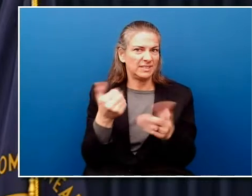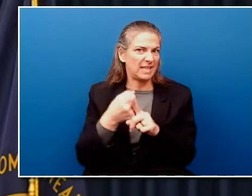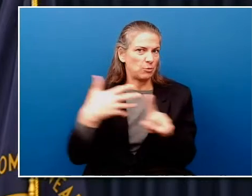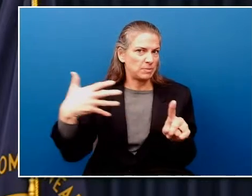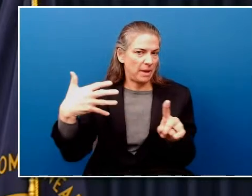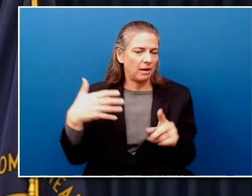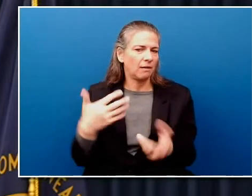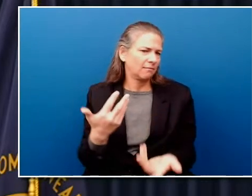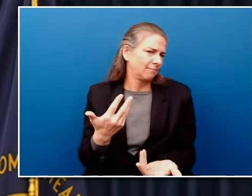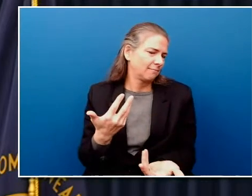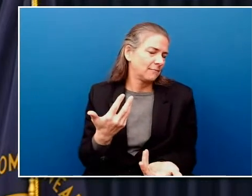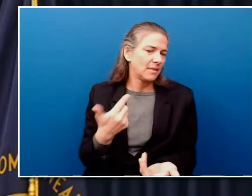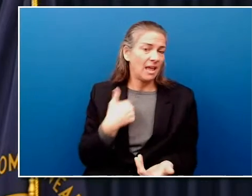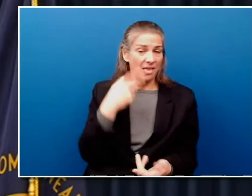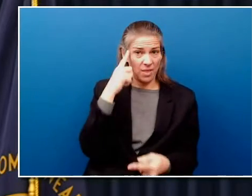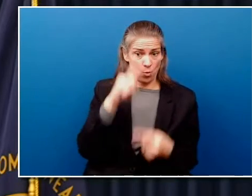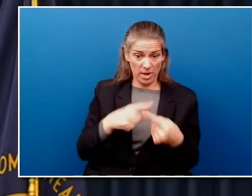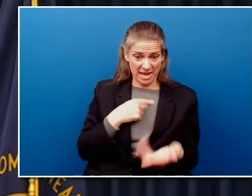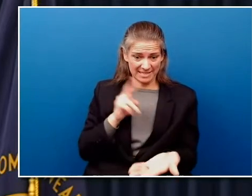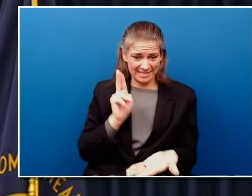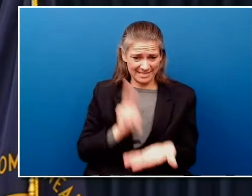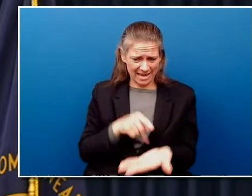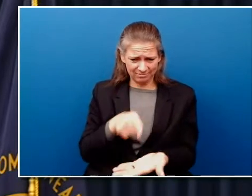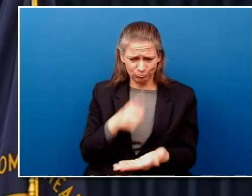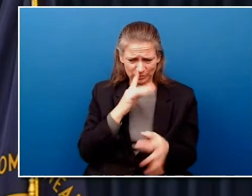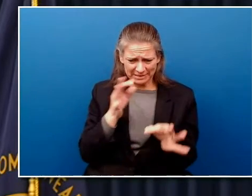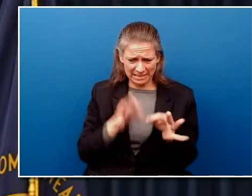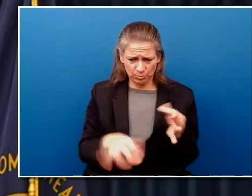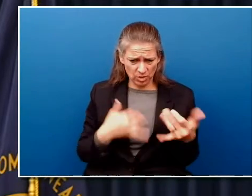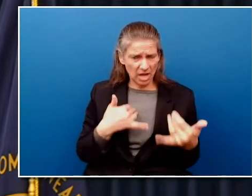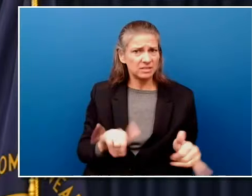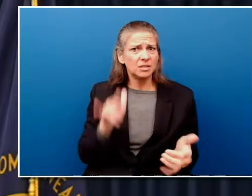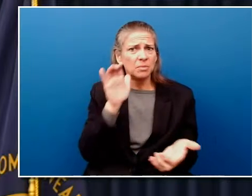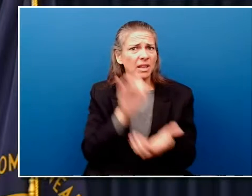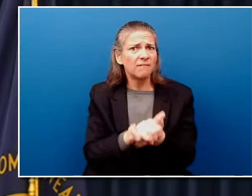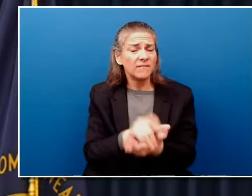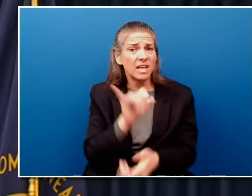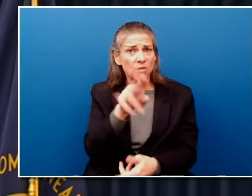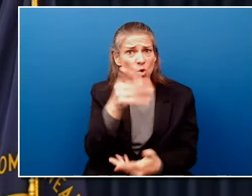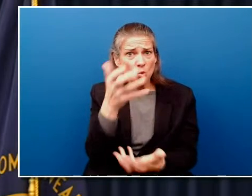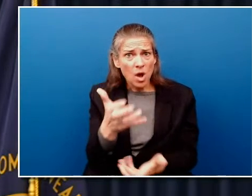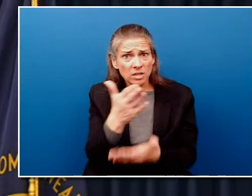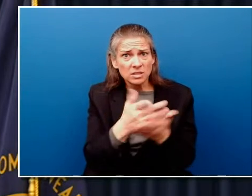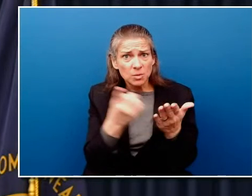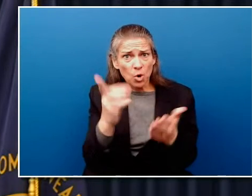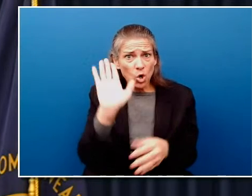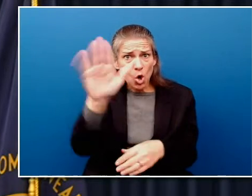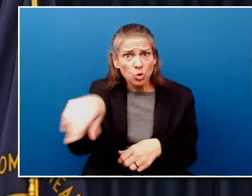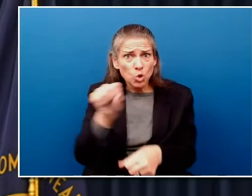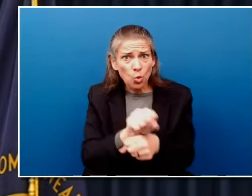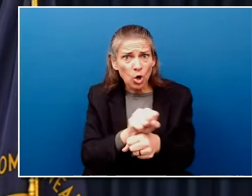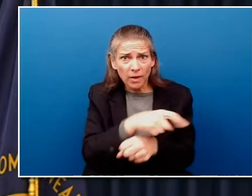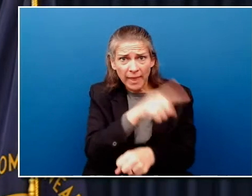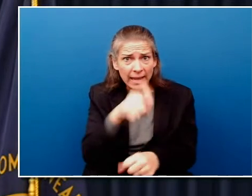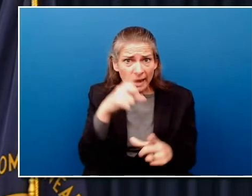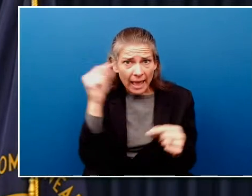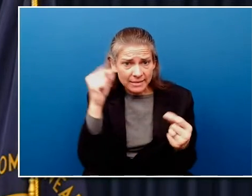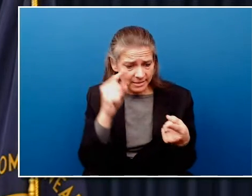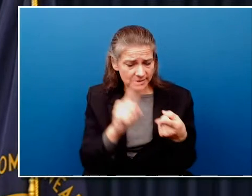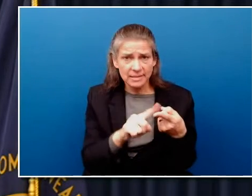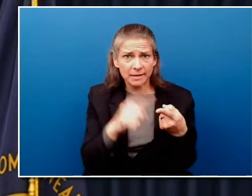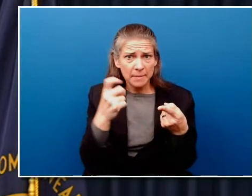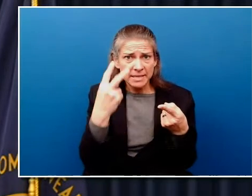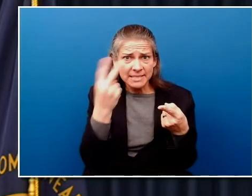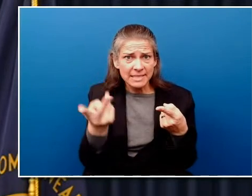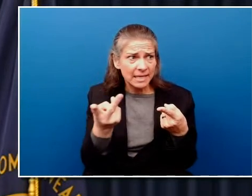signed them, I said it was pretty simple, and I still believe it is, that if you want somebody to go to work, they need a pair of glasses to see well enough to